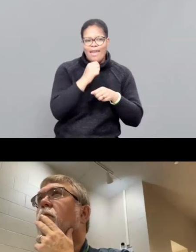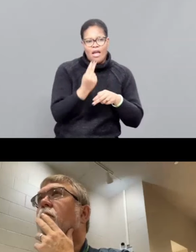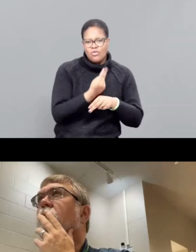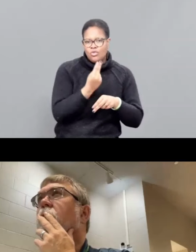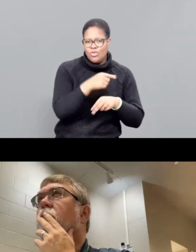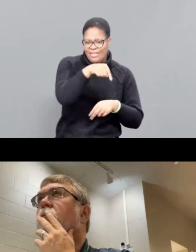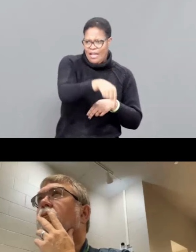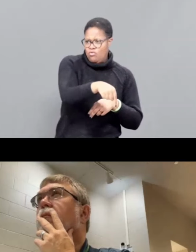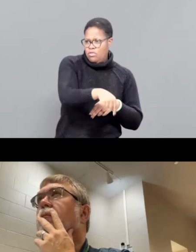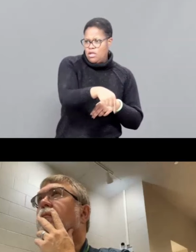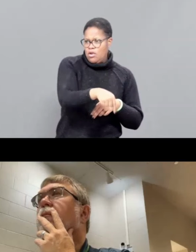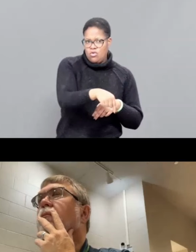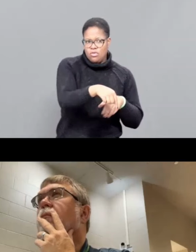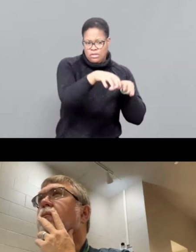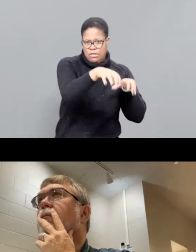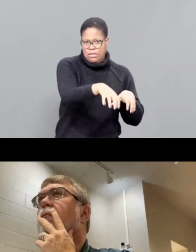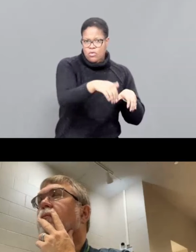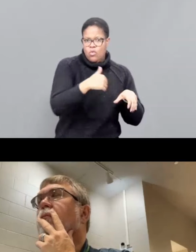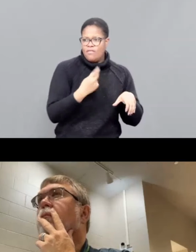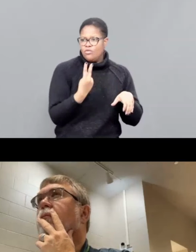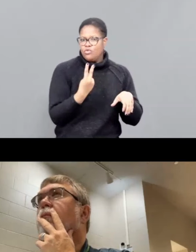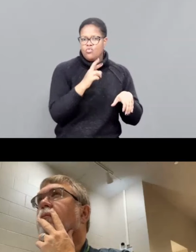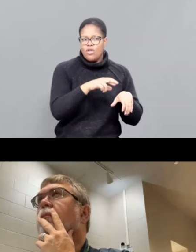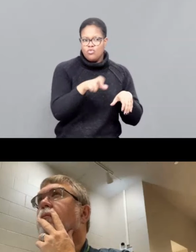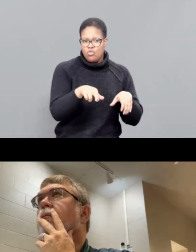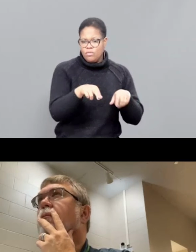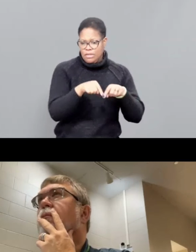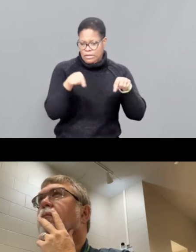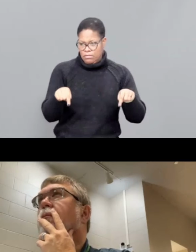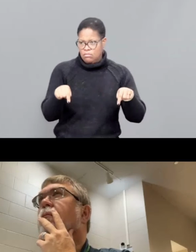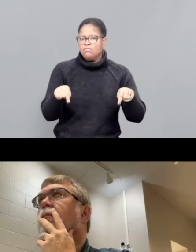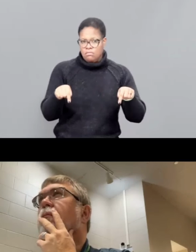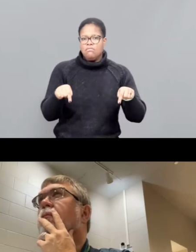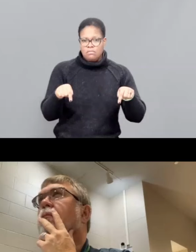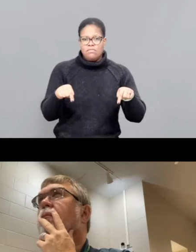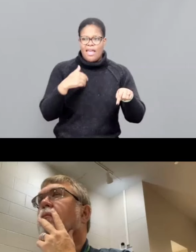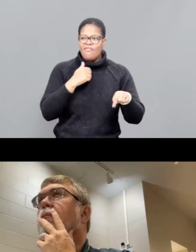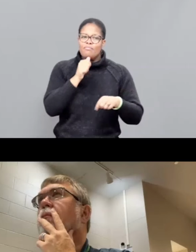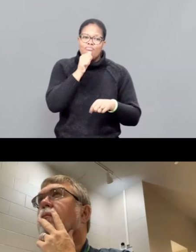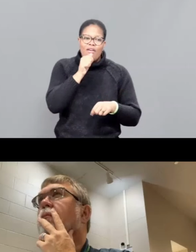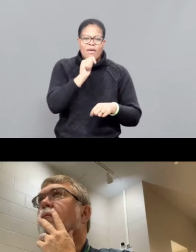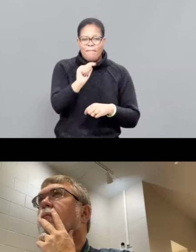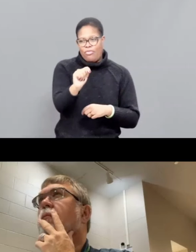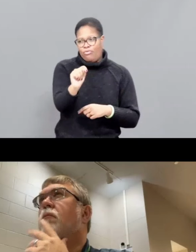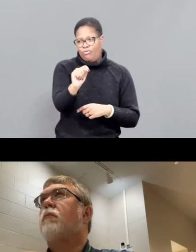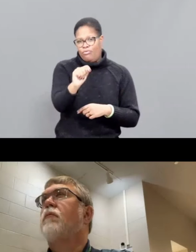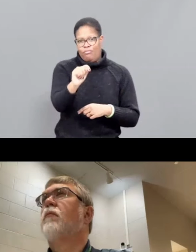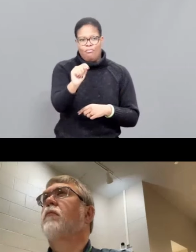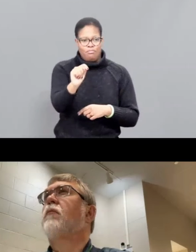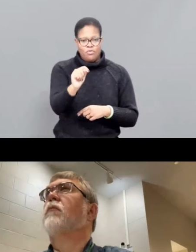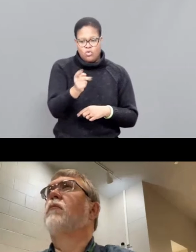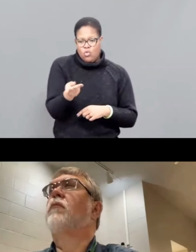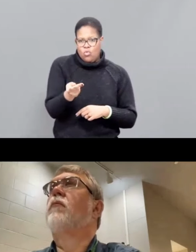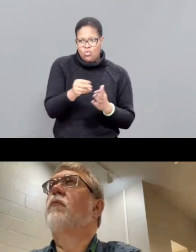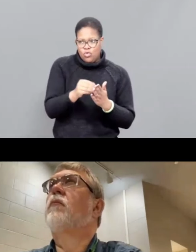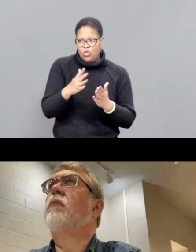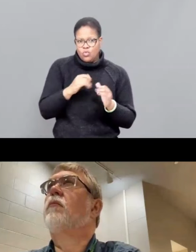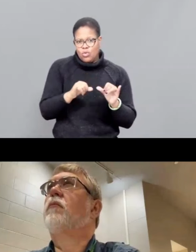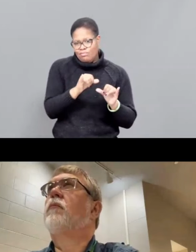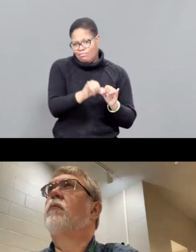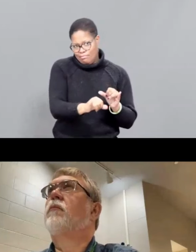downstairs, we have two restrooms on both sides of the hall that have a private bath. And so they will be staying